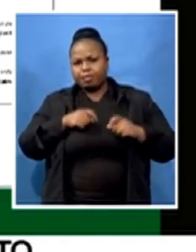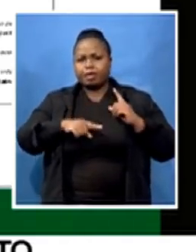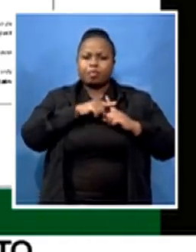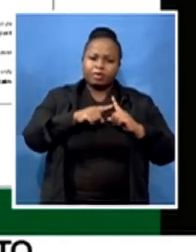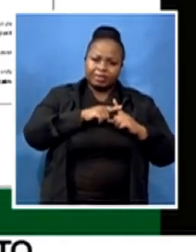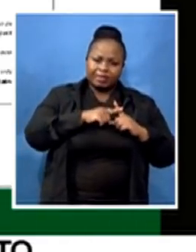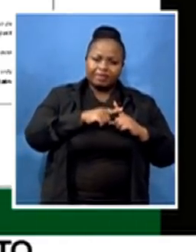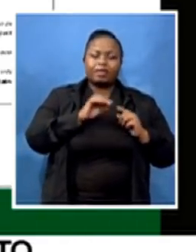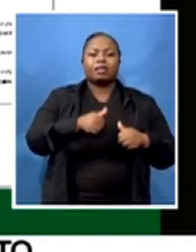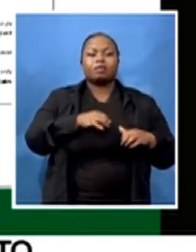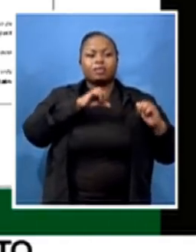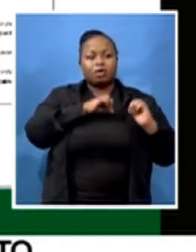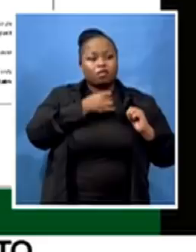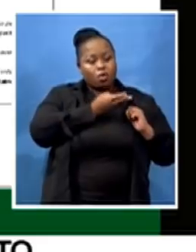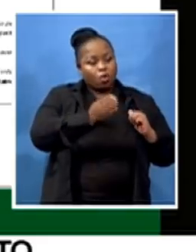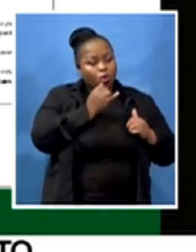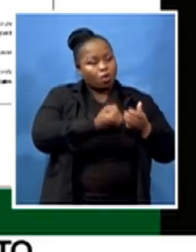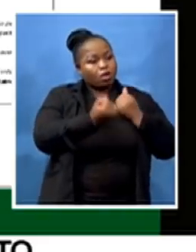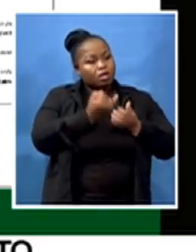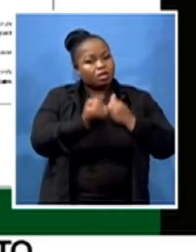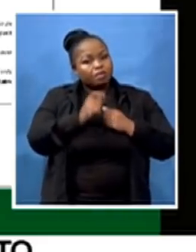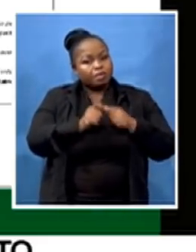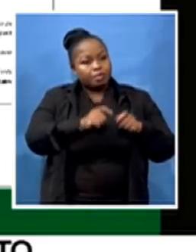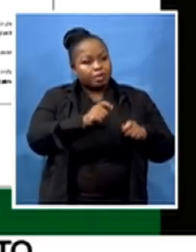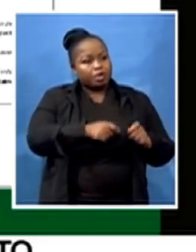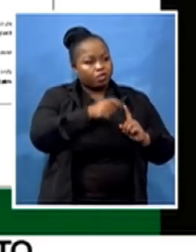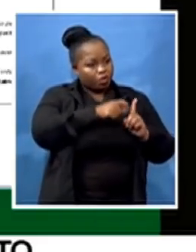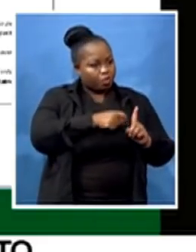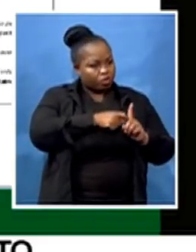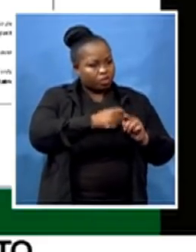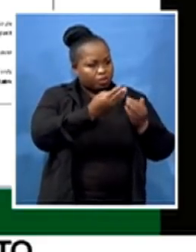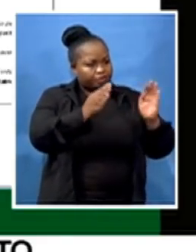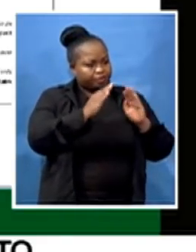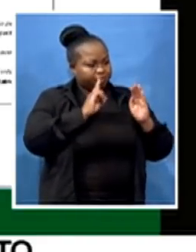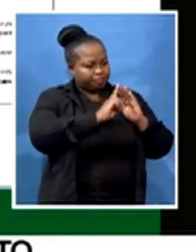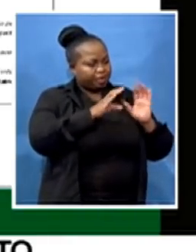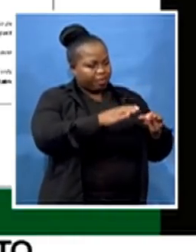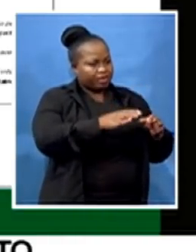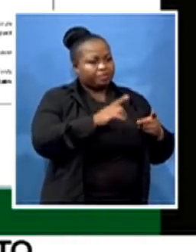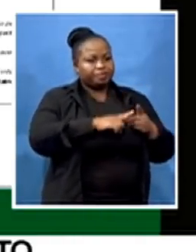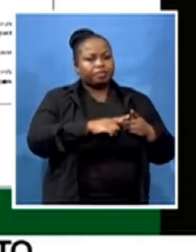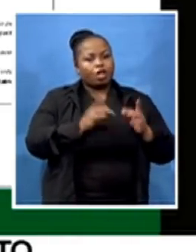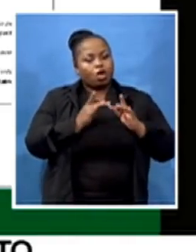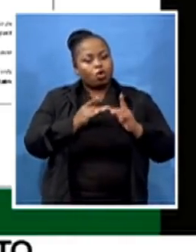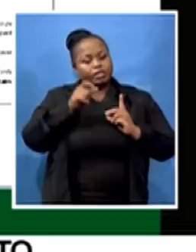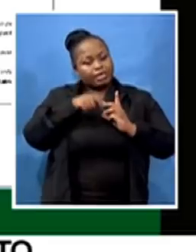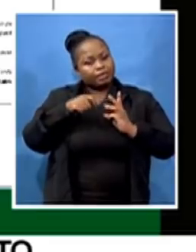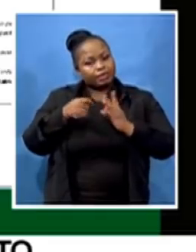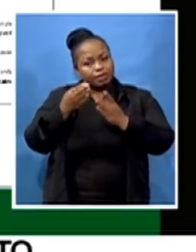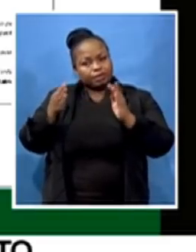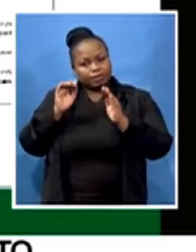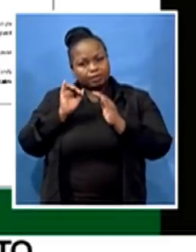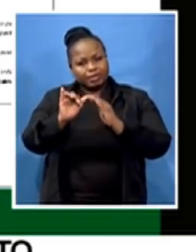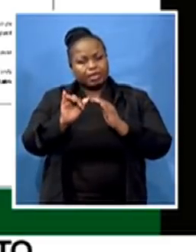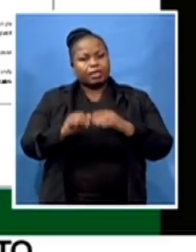them. One who's positive must be isolated, the contacts must be quarantined, and we need to deal with it. Now that we're running in a